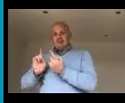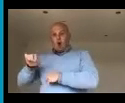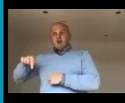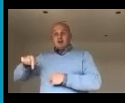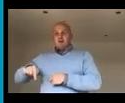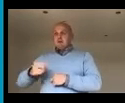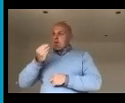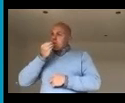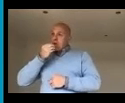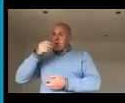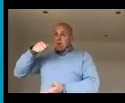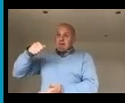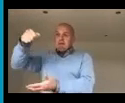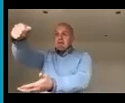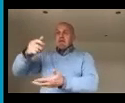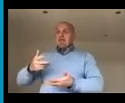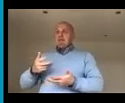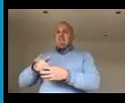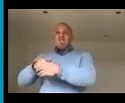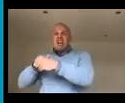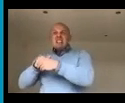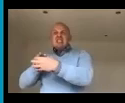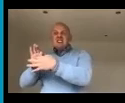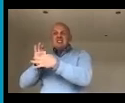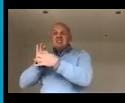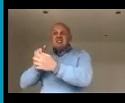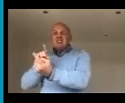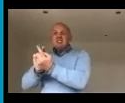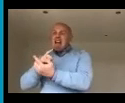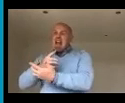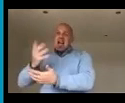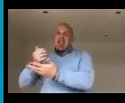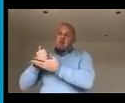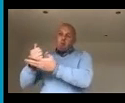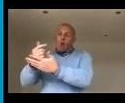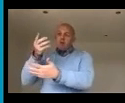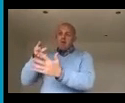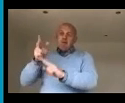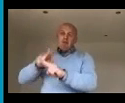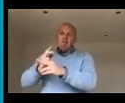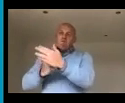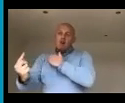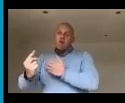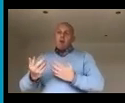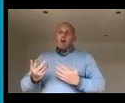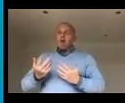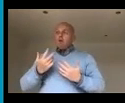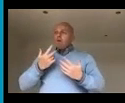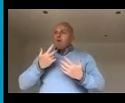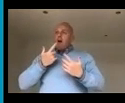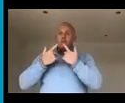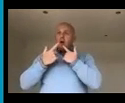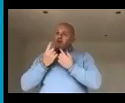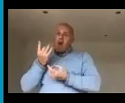parcels, medicines, befriending services, anything that support vulnerable people, information, advice,